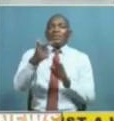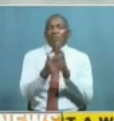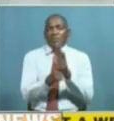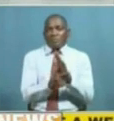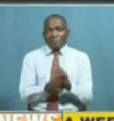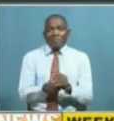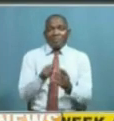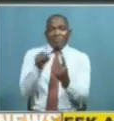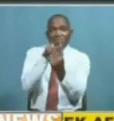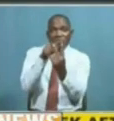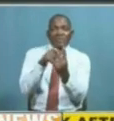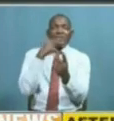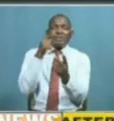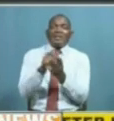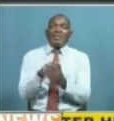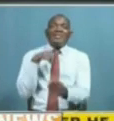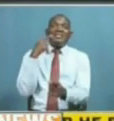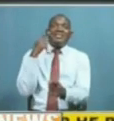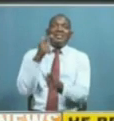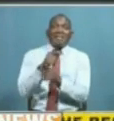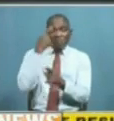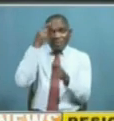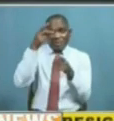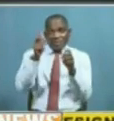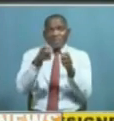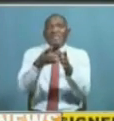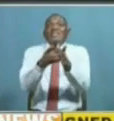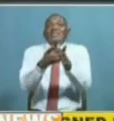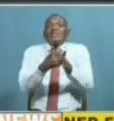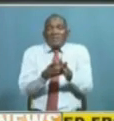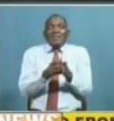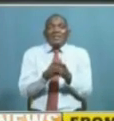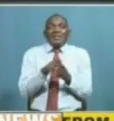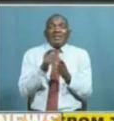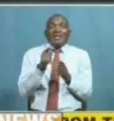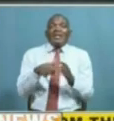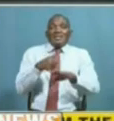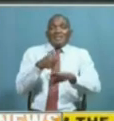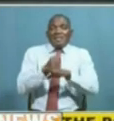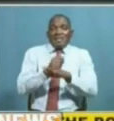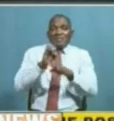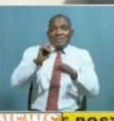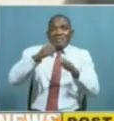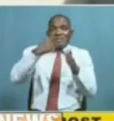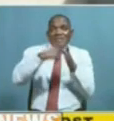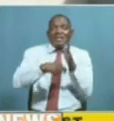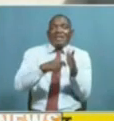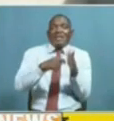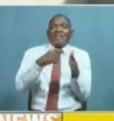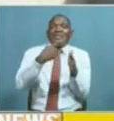plaintiffs say justice of the case demands that executing the Electronic Transfer Levy Act